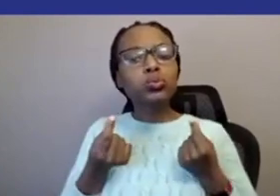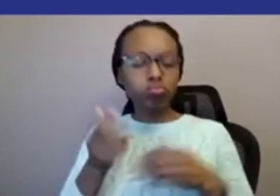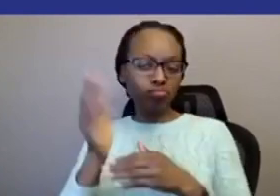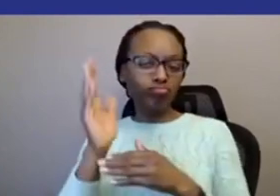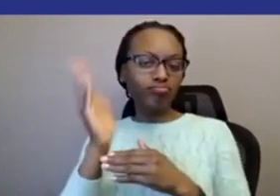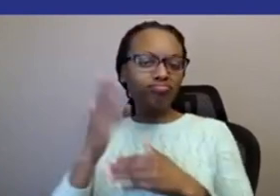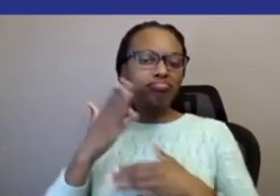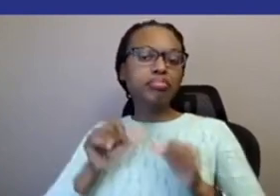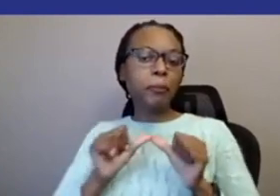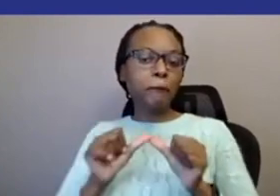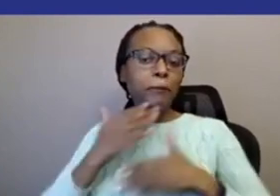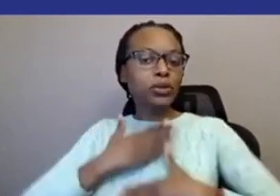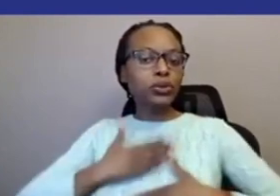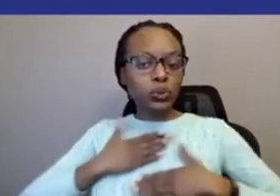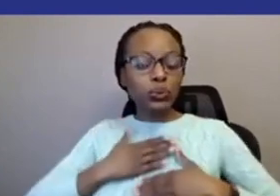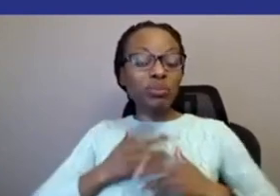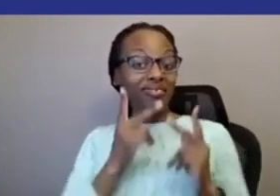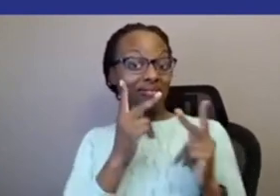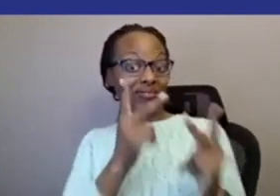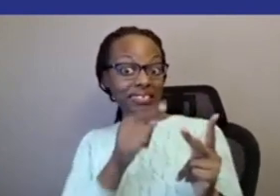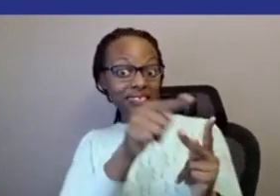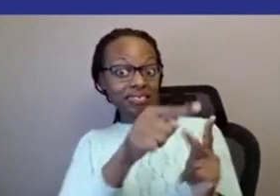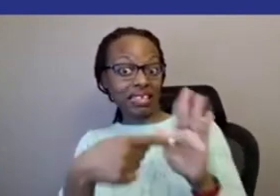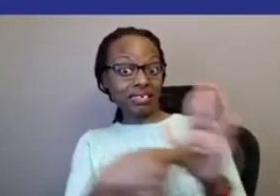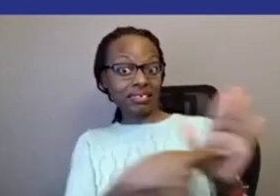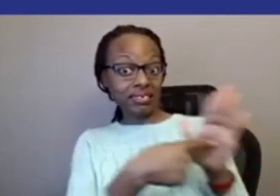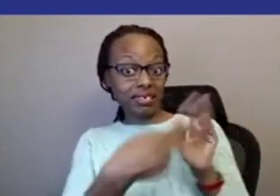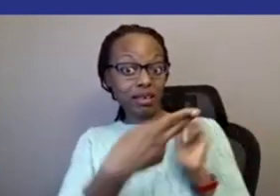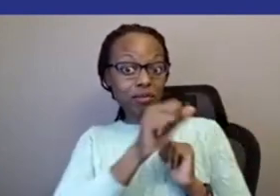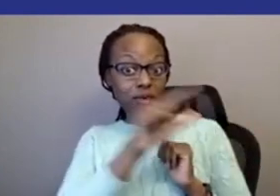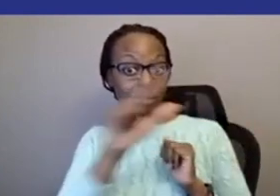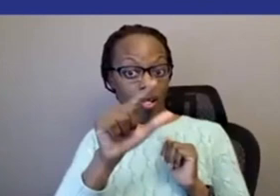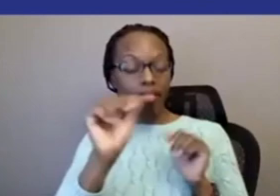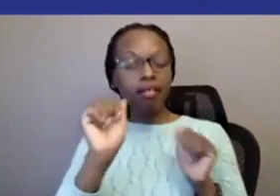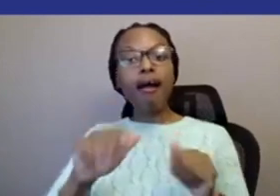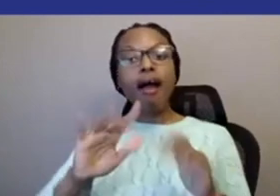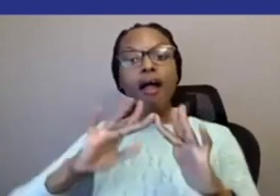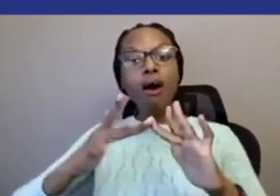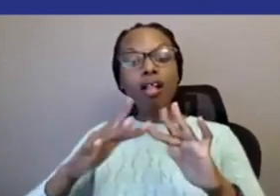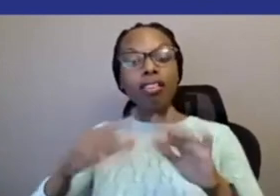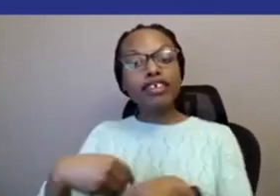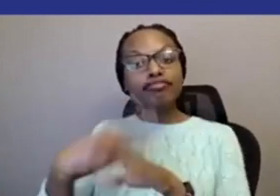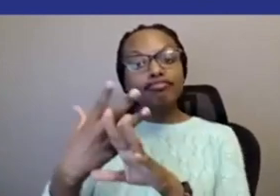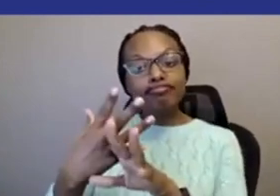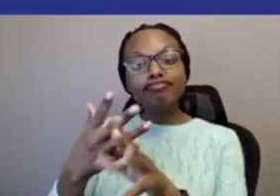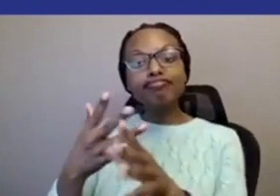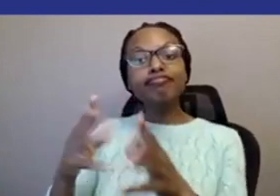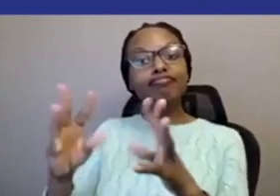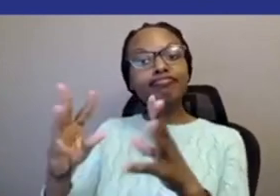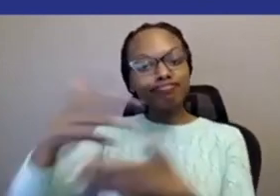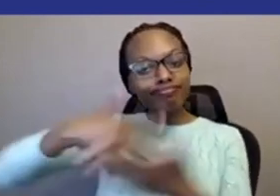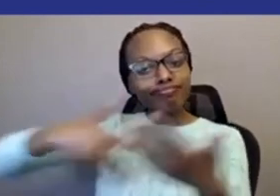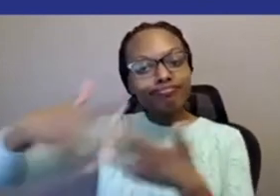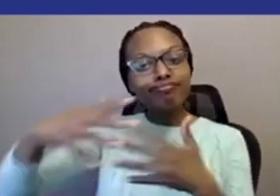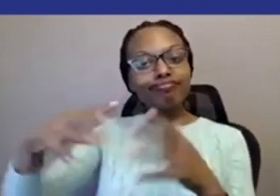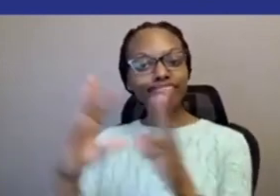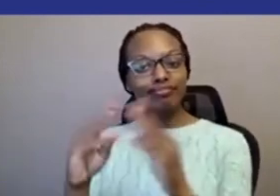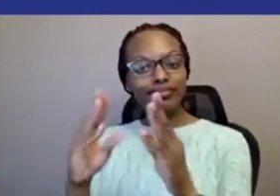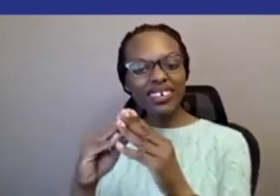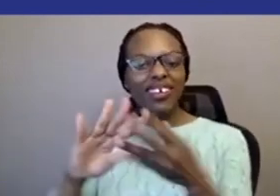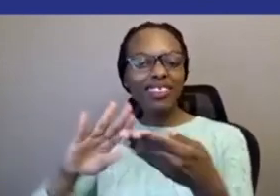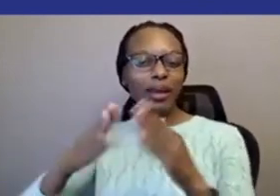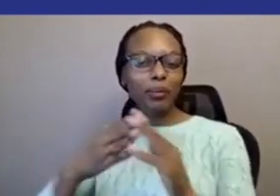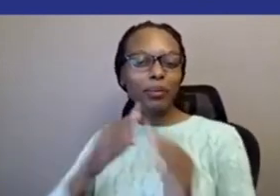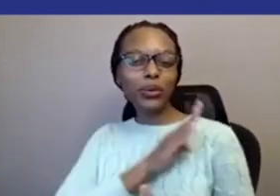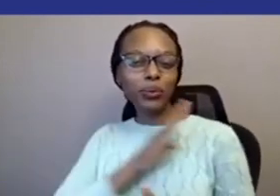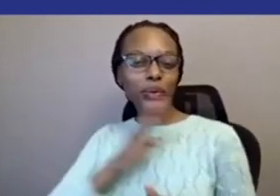the exhibitor hall. Create virtual meetups and online conversations at our community board, or message other attendees and engage with the